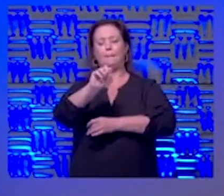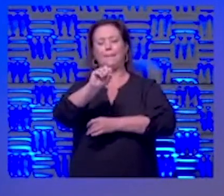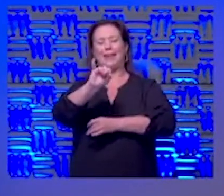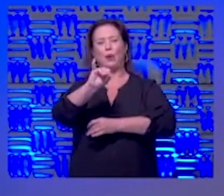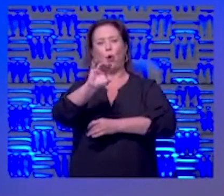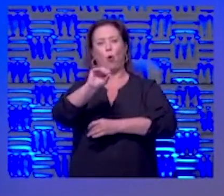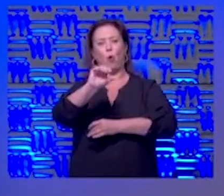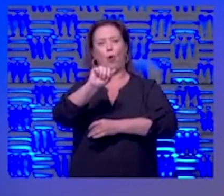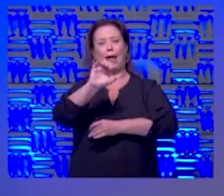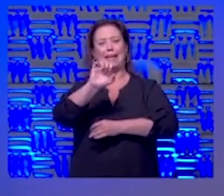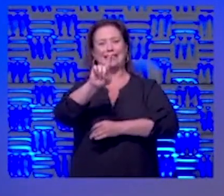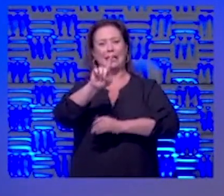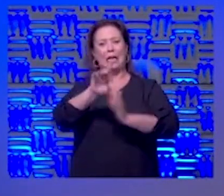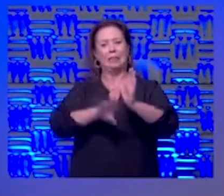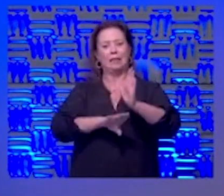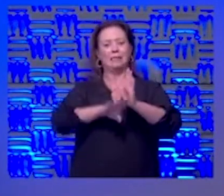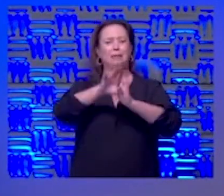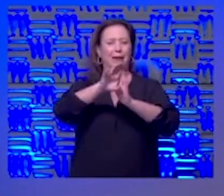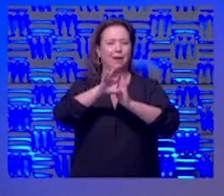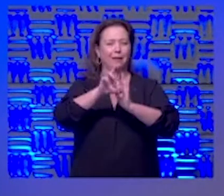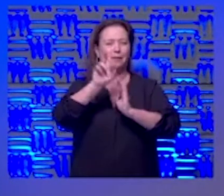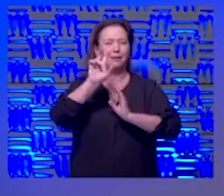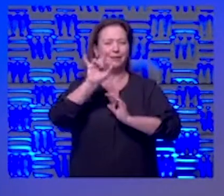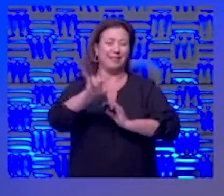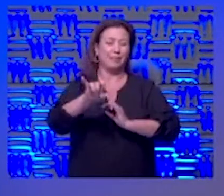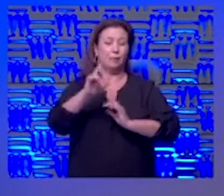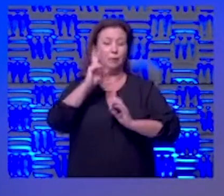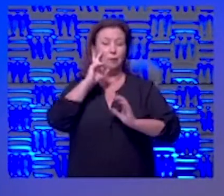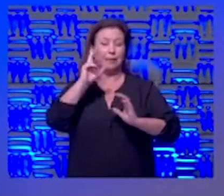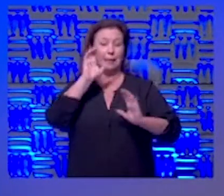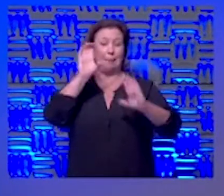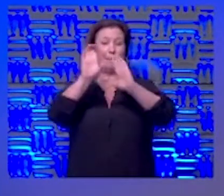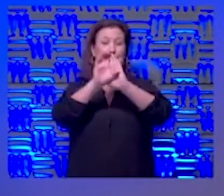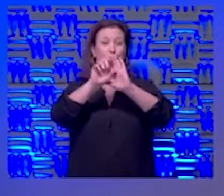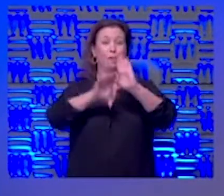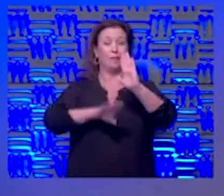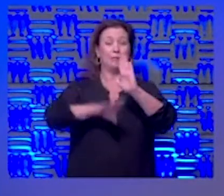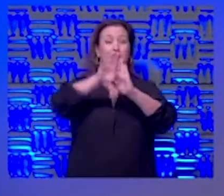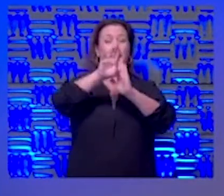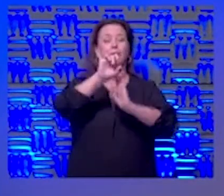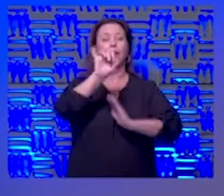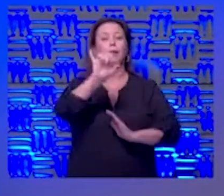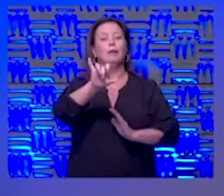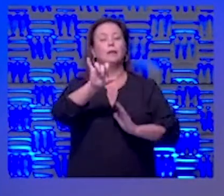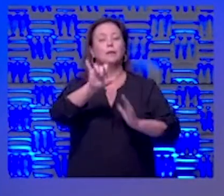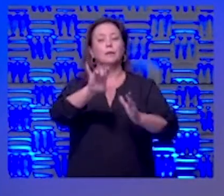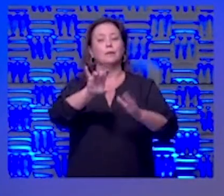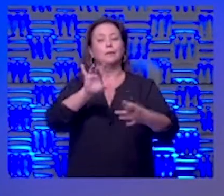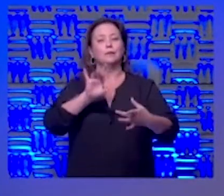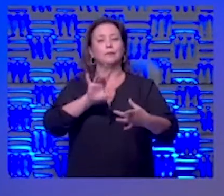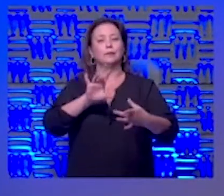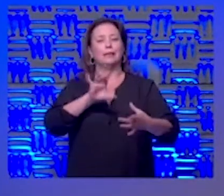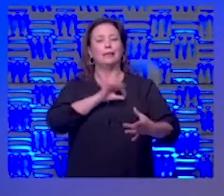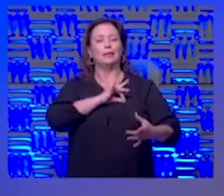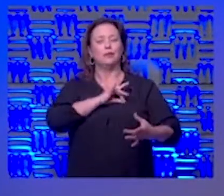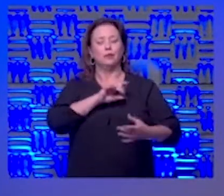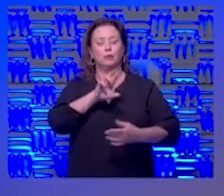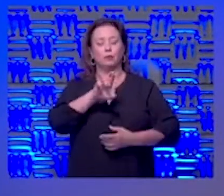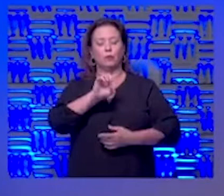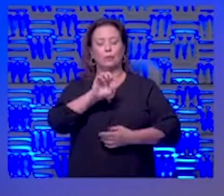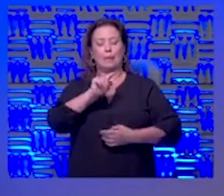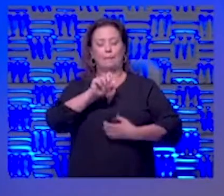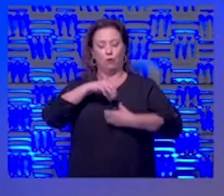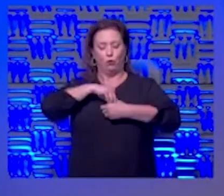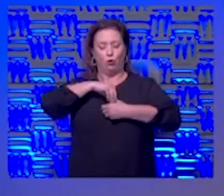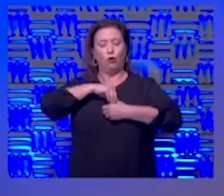spike, and the spike is what everybody sees on the picture of the coronavirus. It's what attaches to the receptor in our body, and